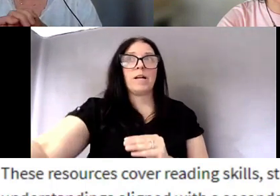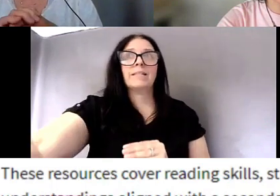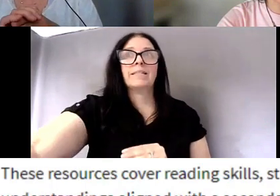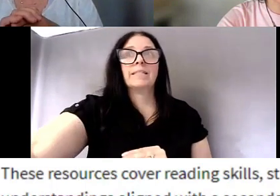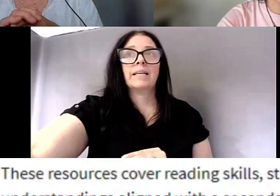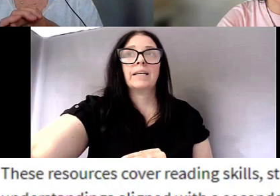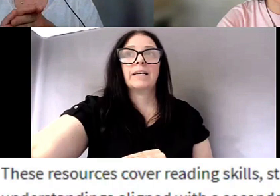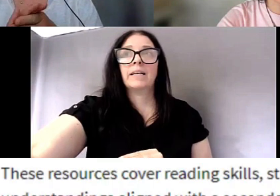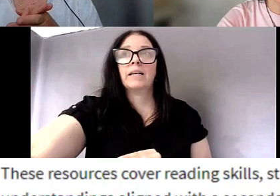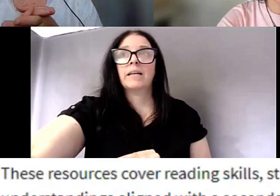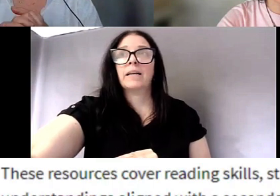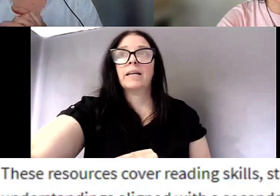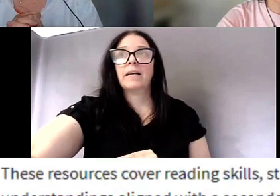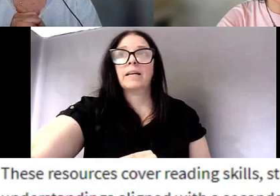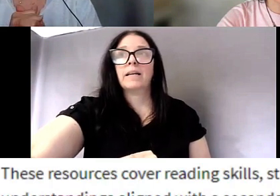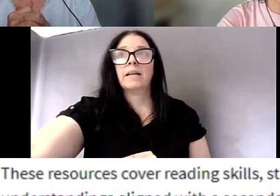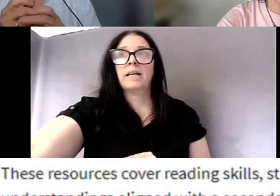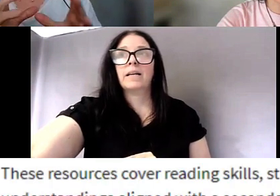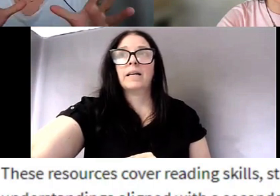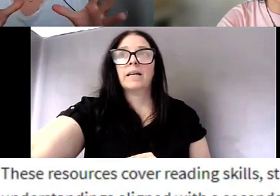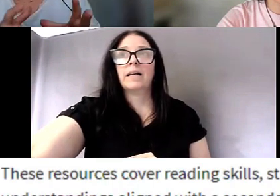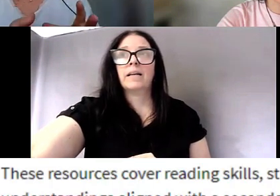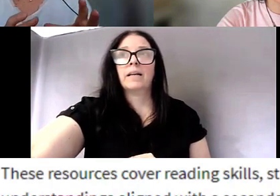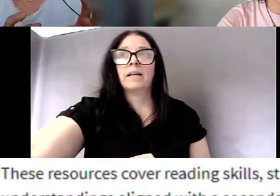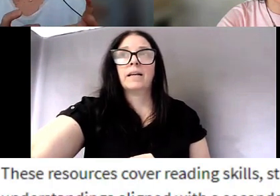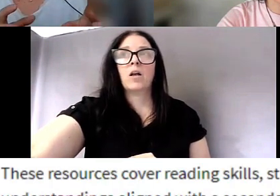topics, we've tried to